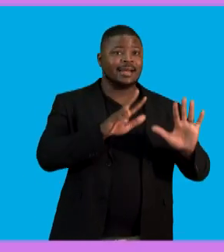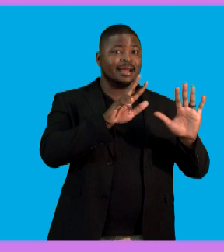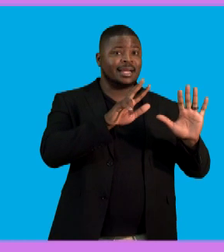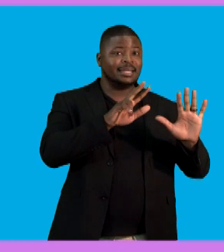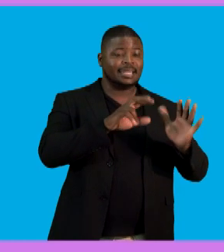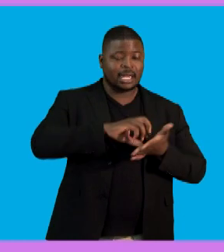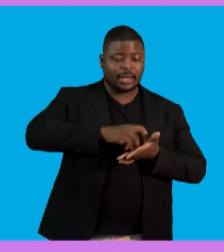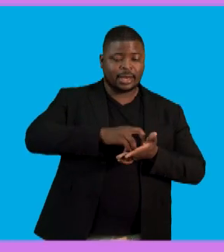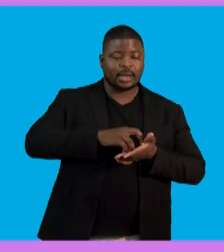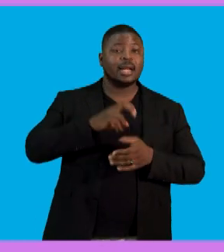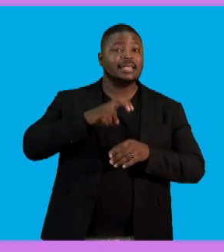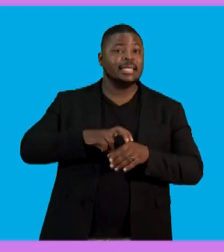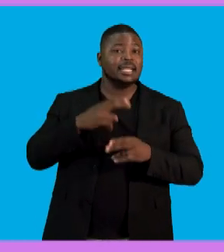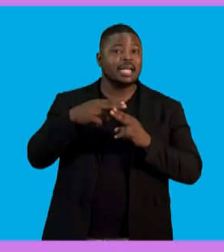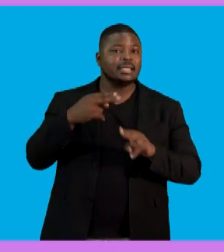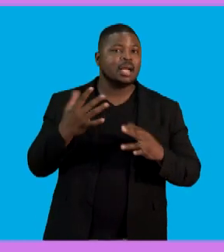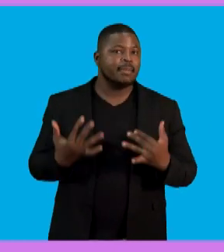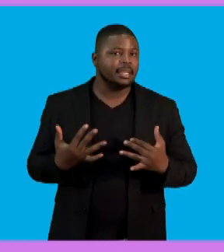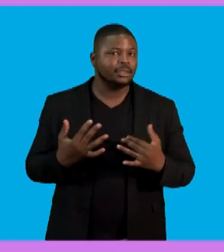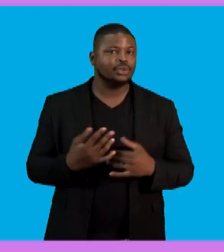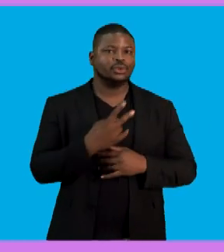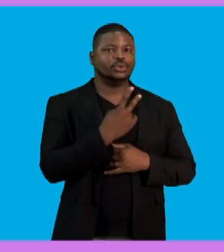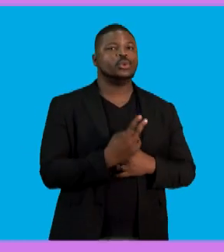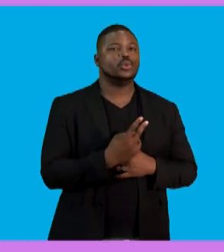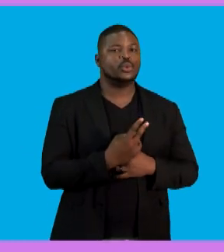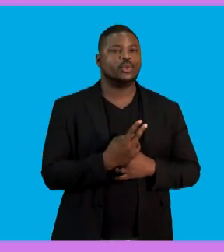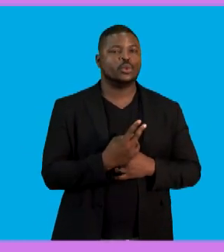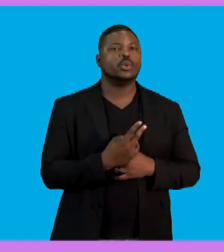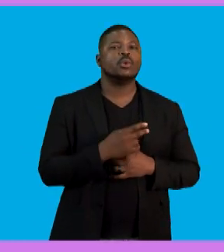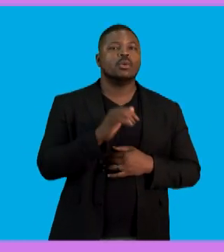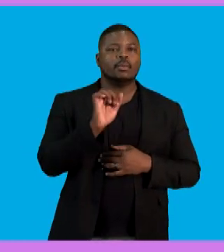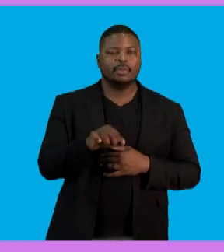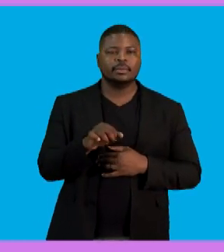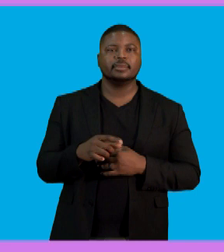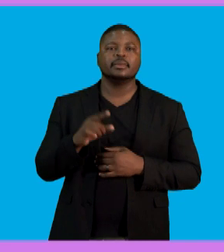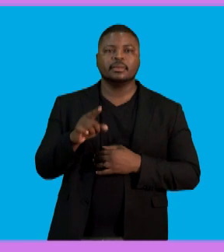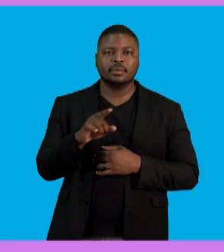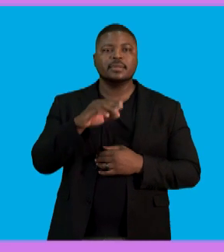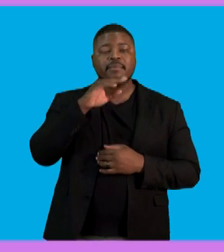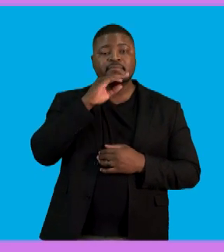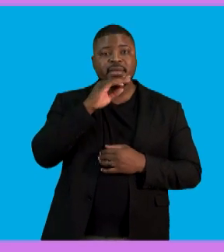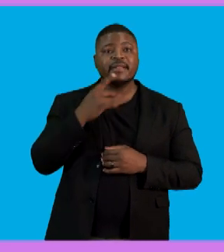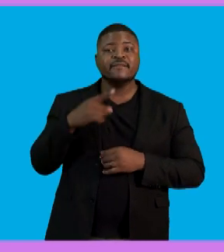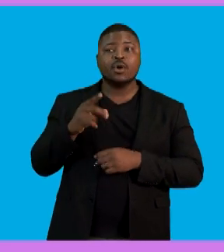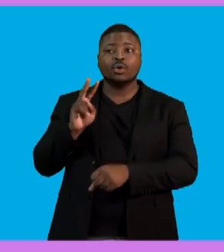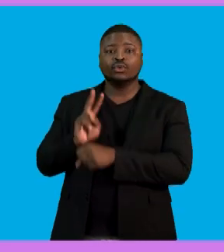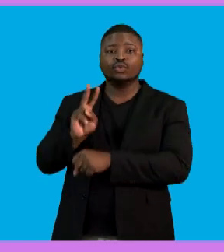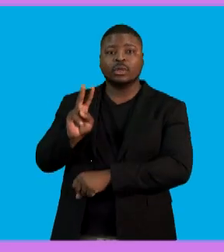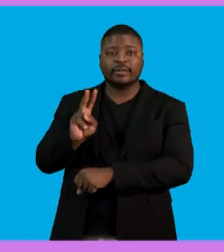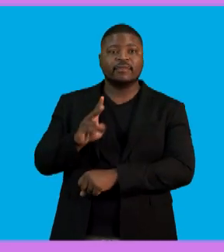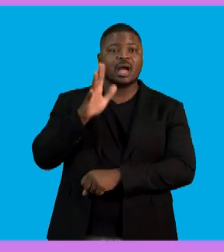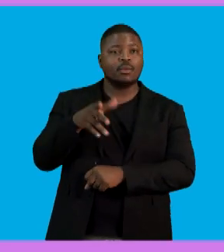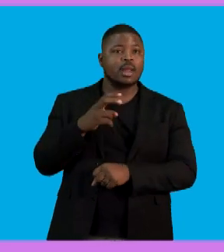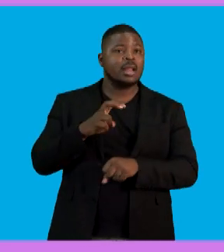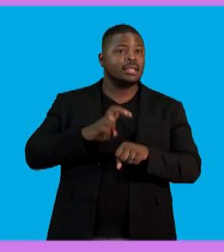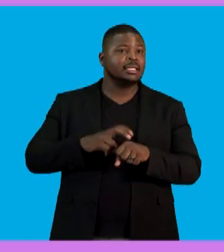are equivalent to 2 eggs. So now if we want the number of eggs that will be required to bake 12, then it